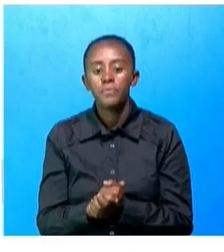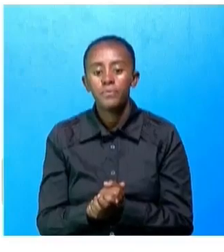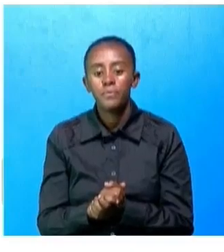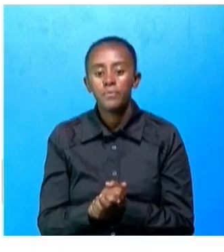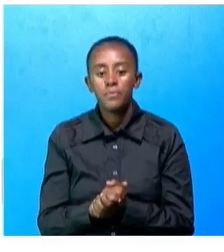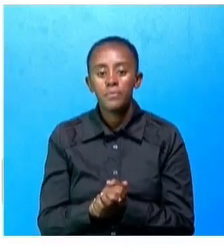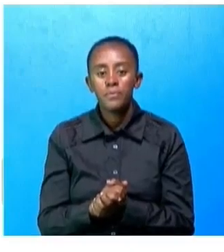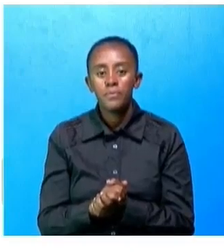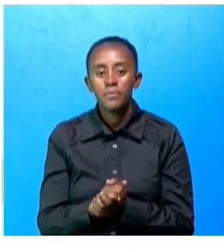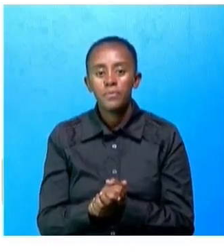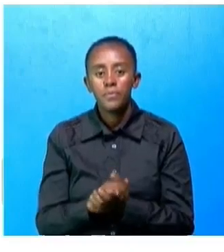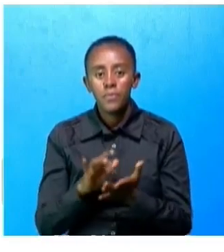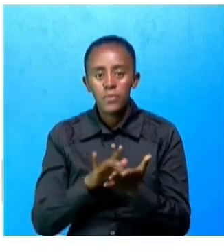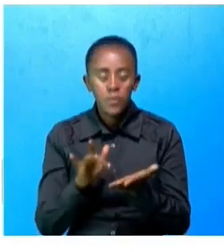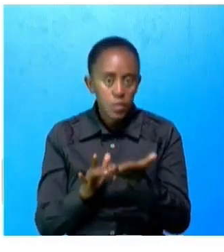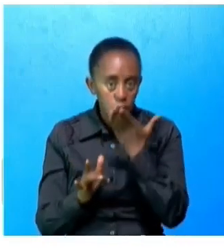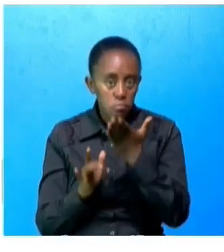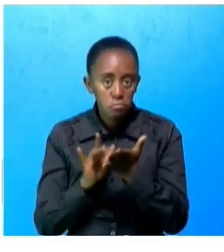this medicine,